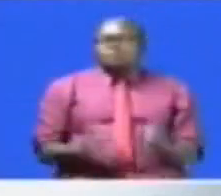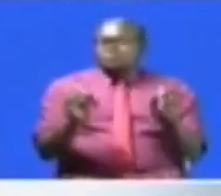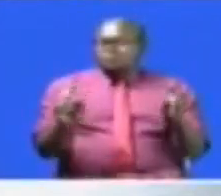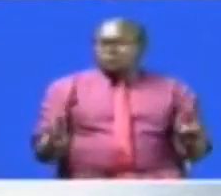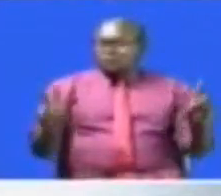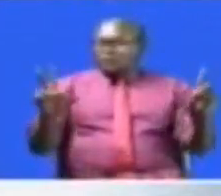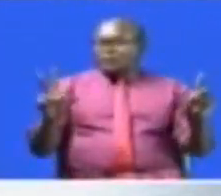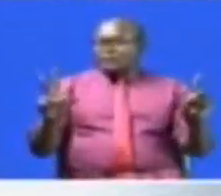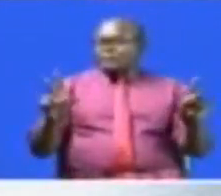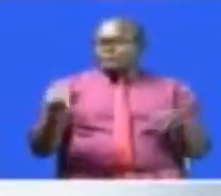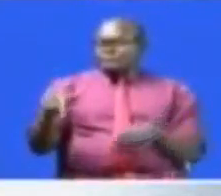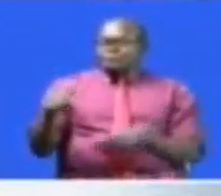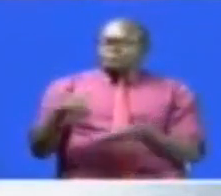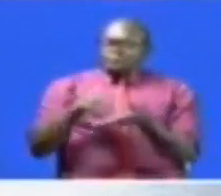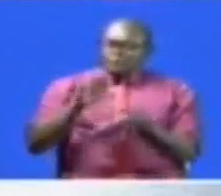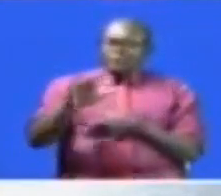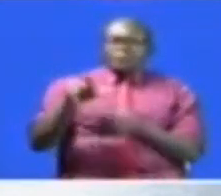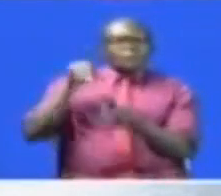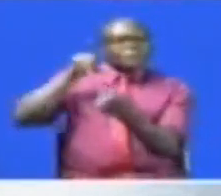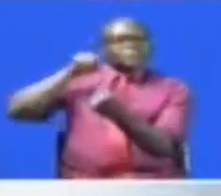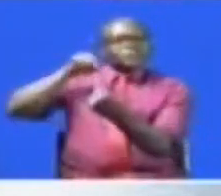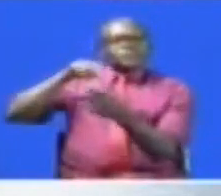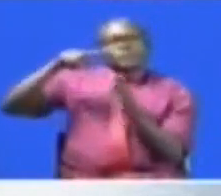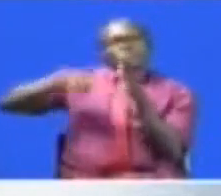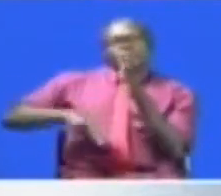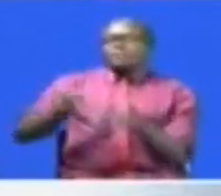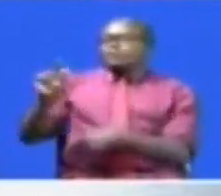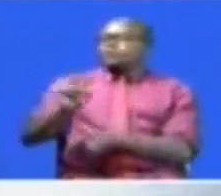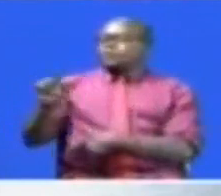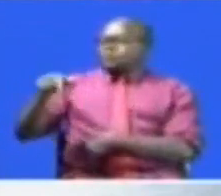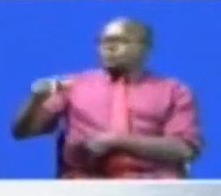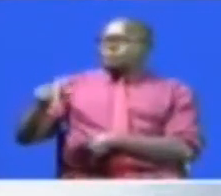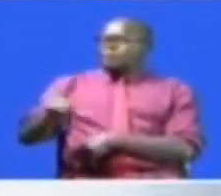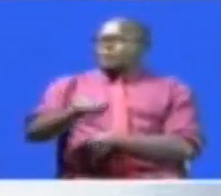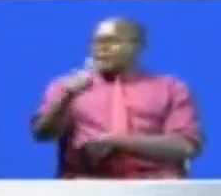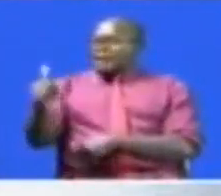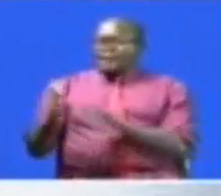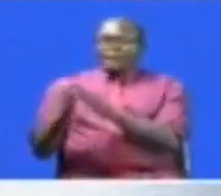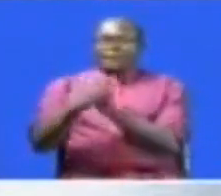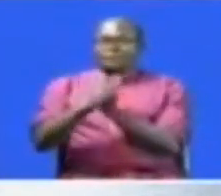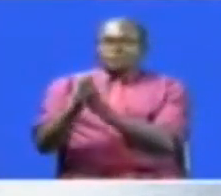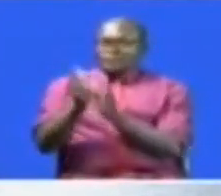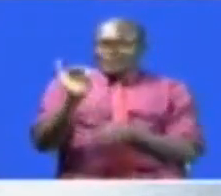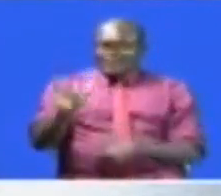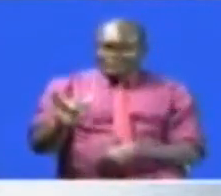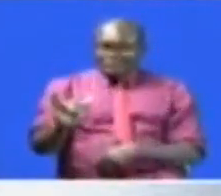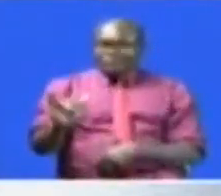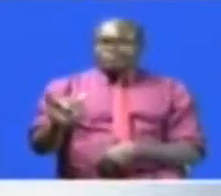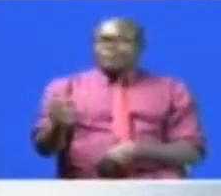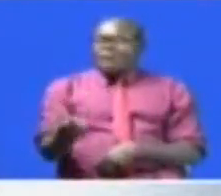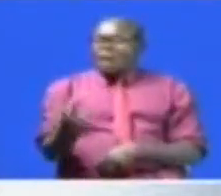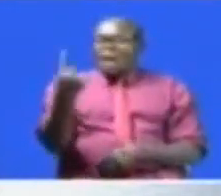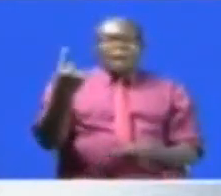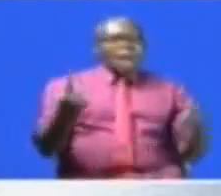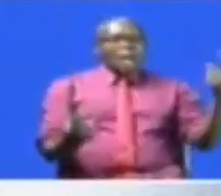Okay. Now, even as you send in your tweets, of course, we're going to read them within this broadcast. Now, over to yet another story that has